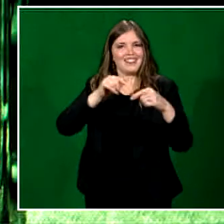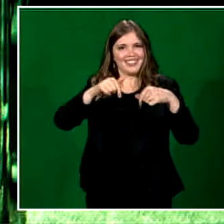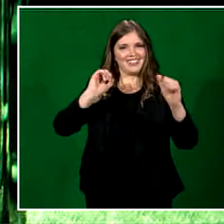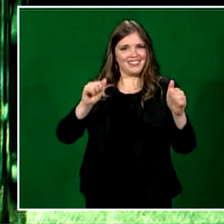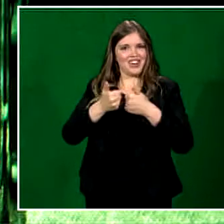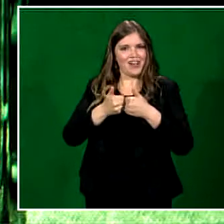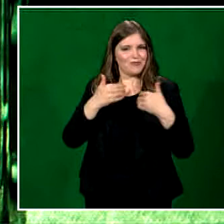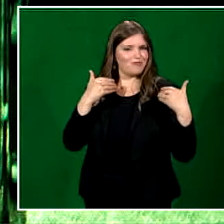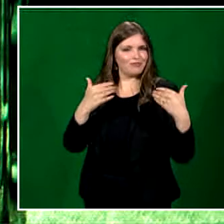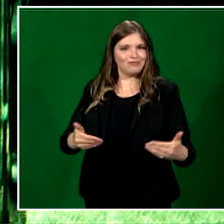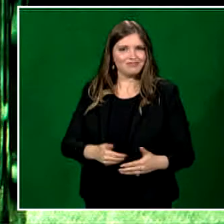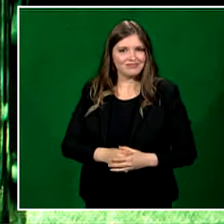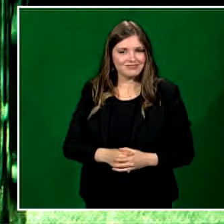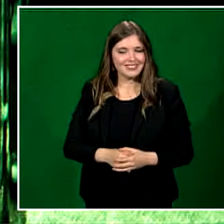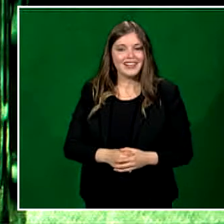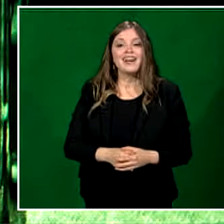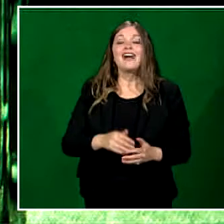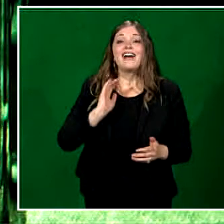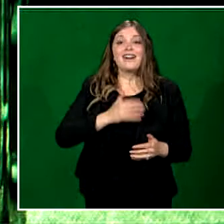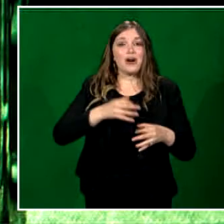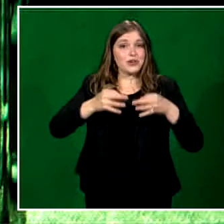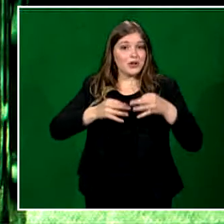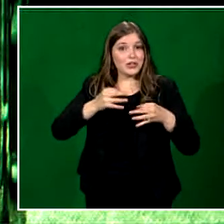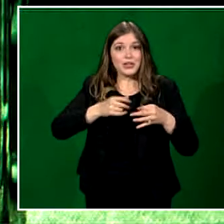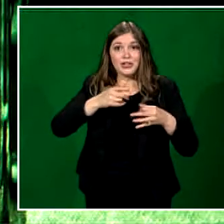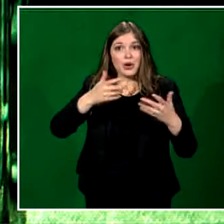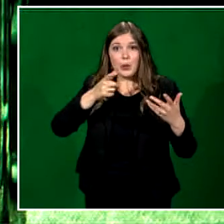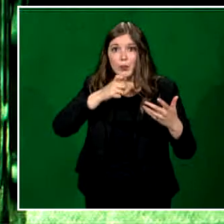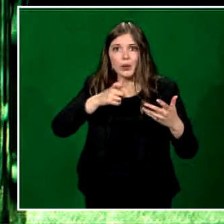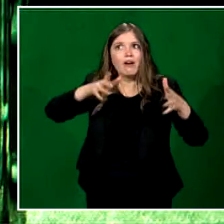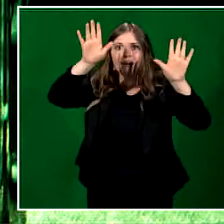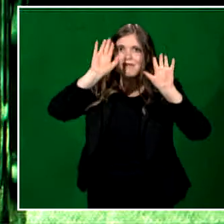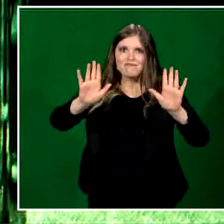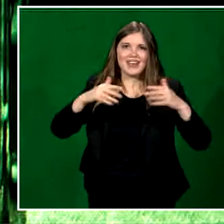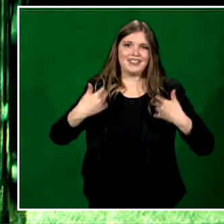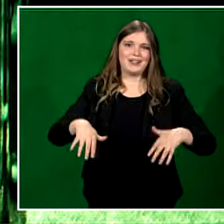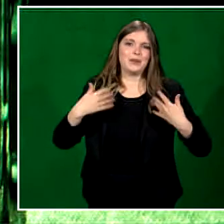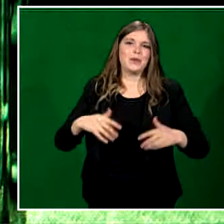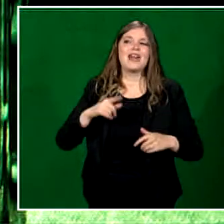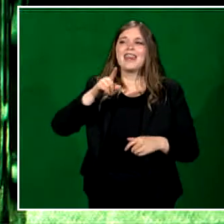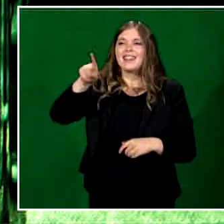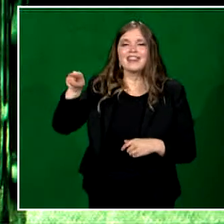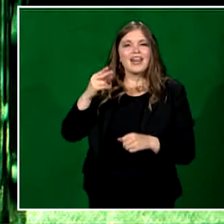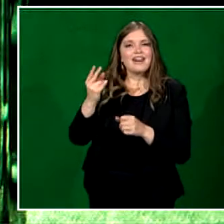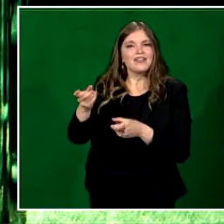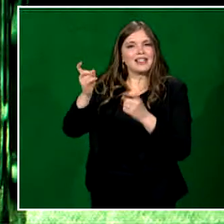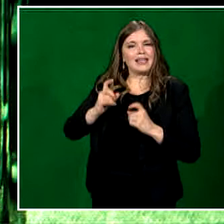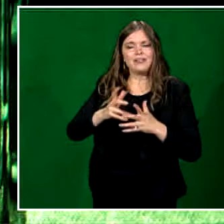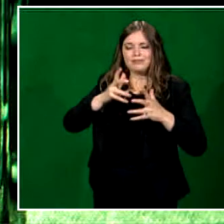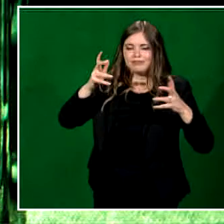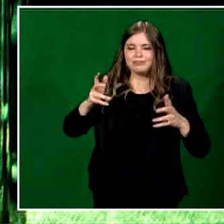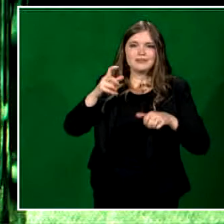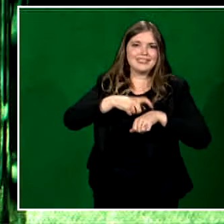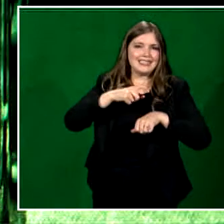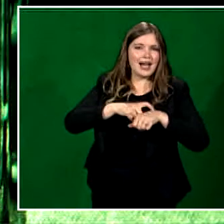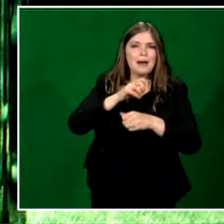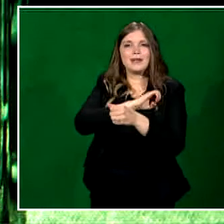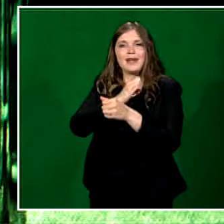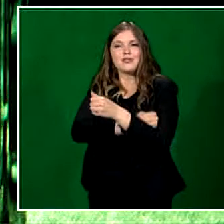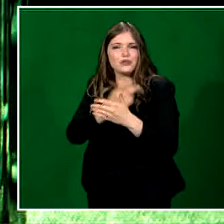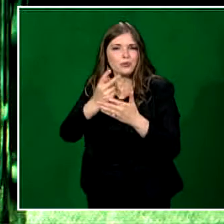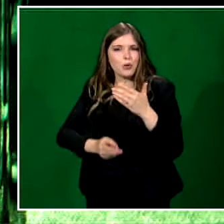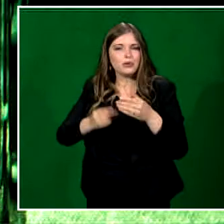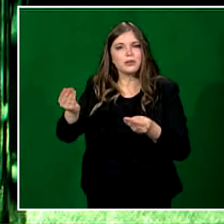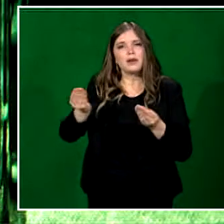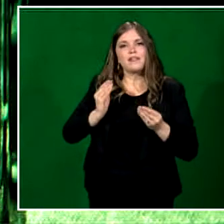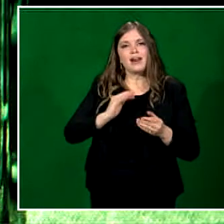on. And speaking of our judges, they are amazing. They've dedicated an enormous amount of time and energy to providing